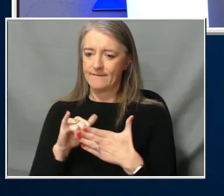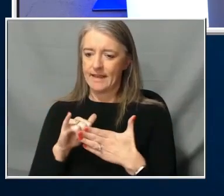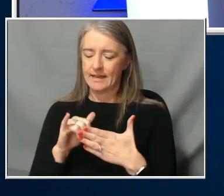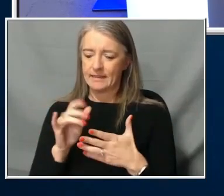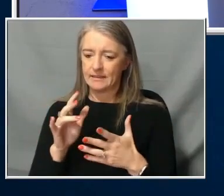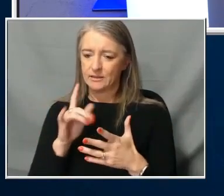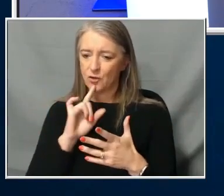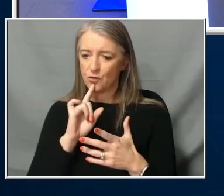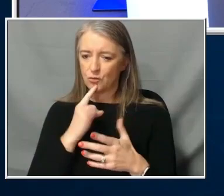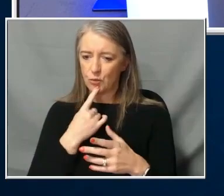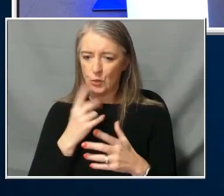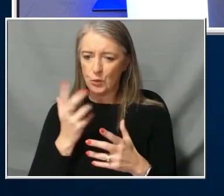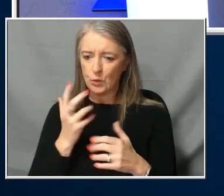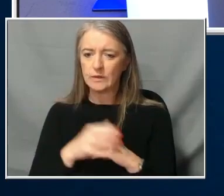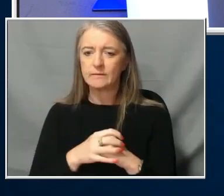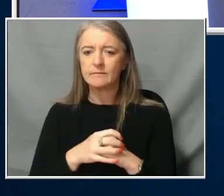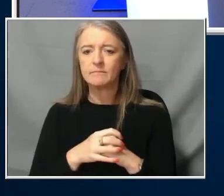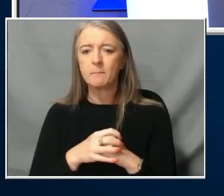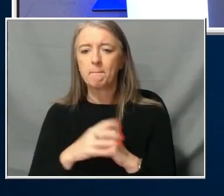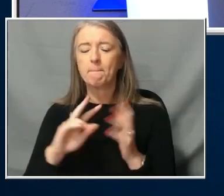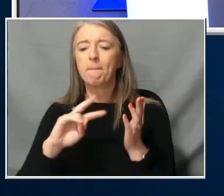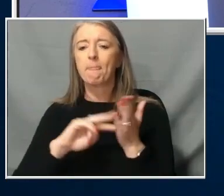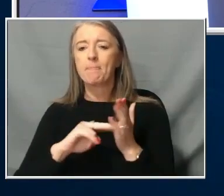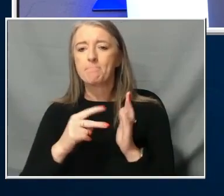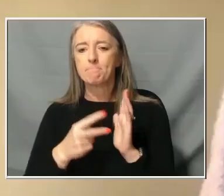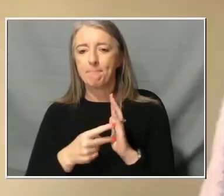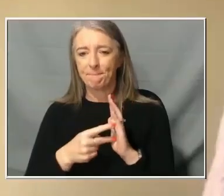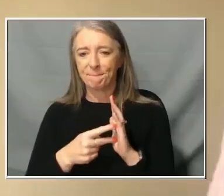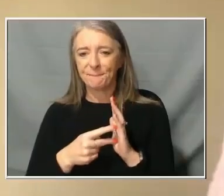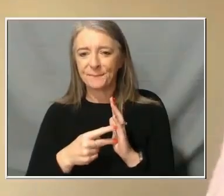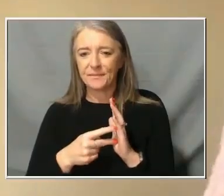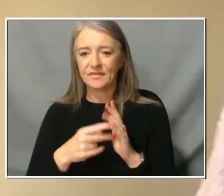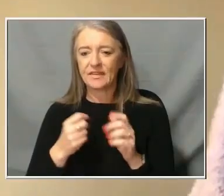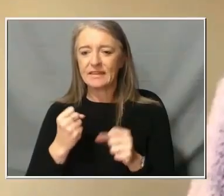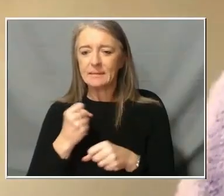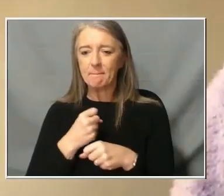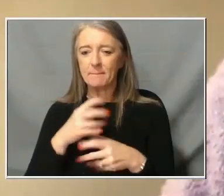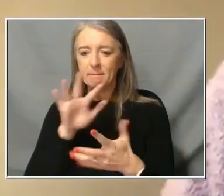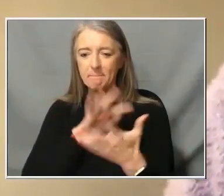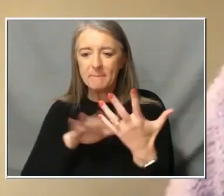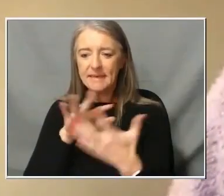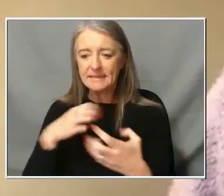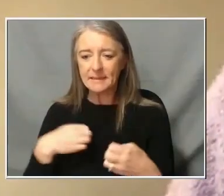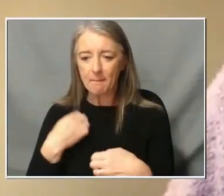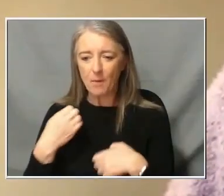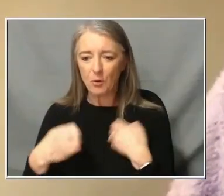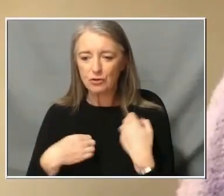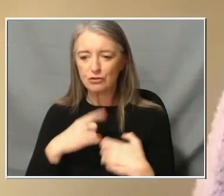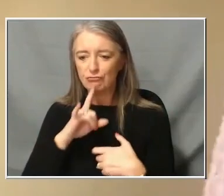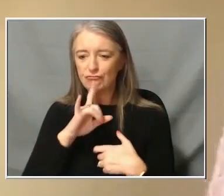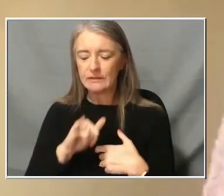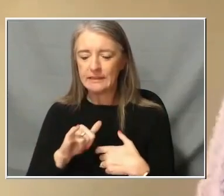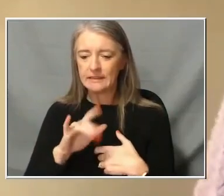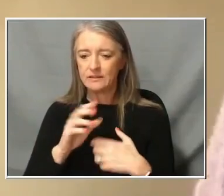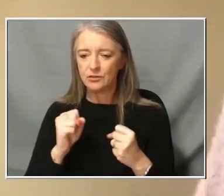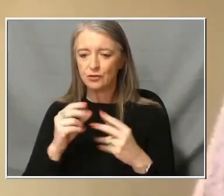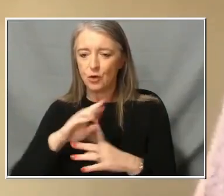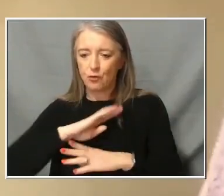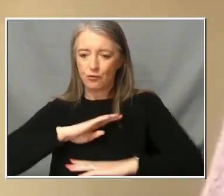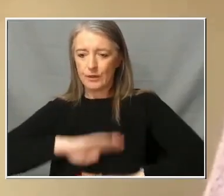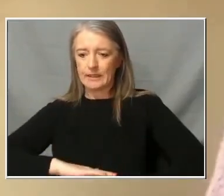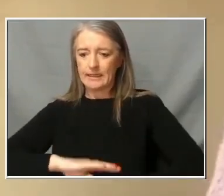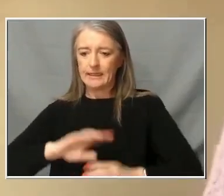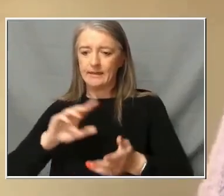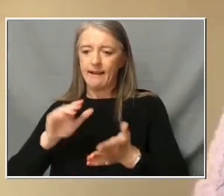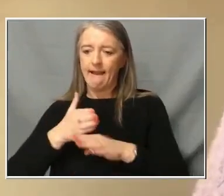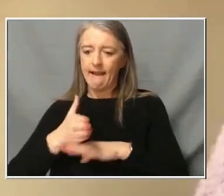surreal. I mean, it's kind of mixed emotions, you know? I think I was so relieved after that